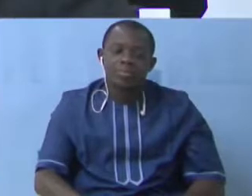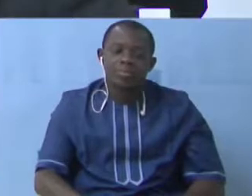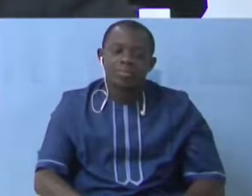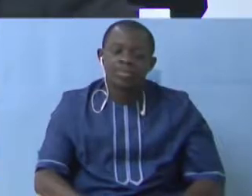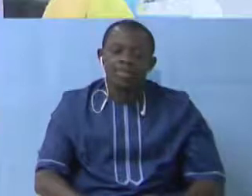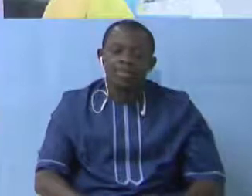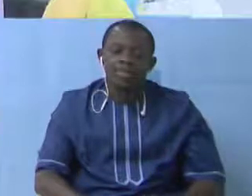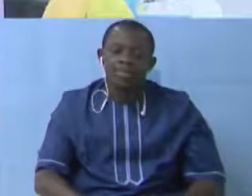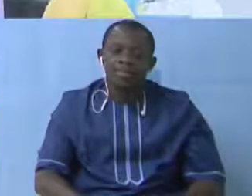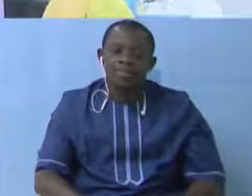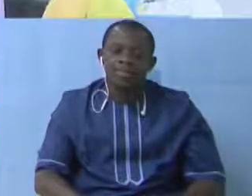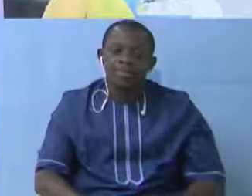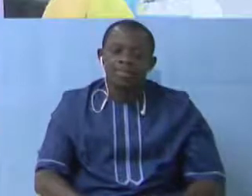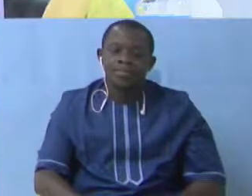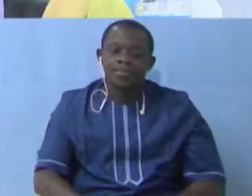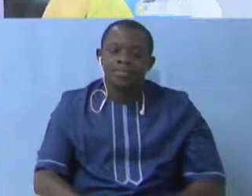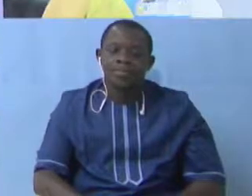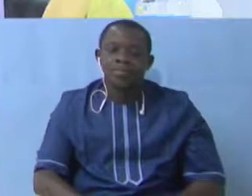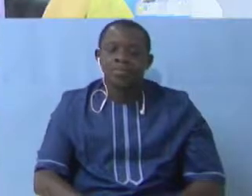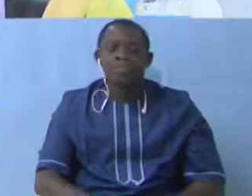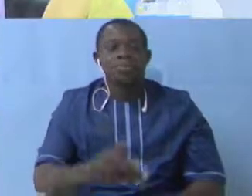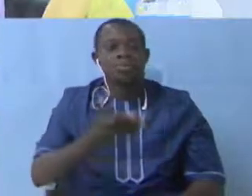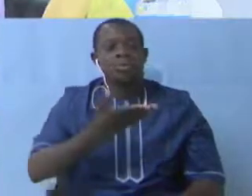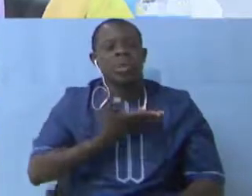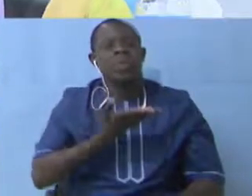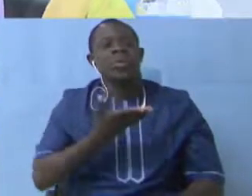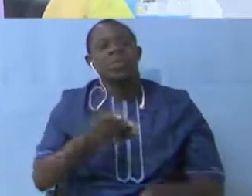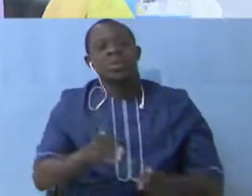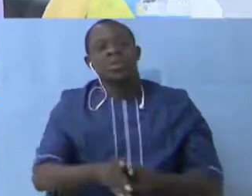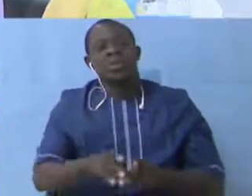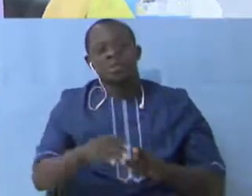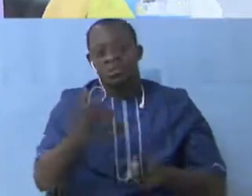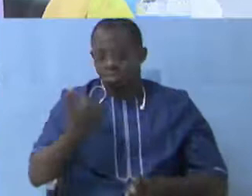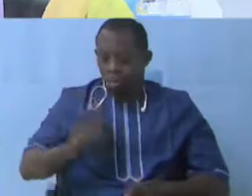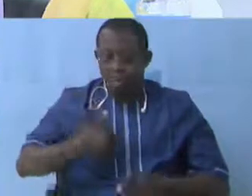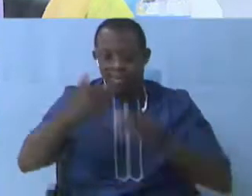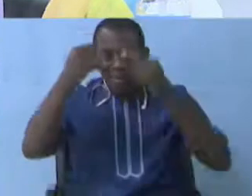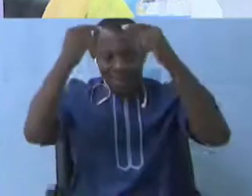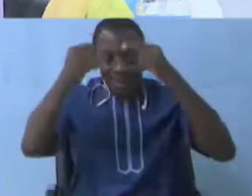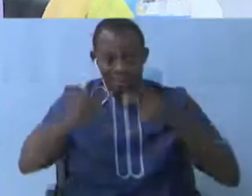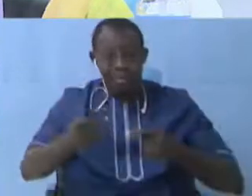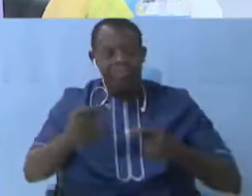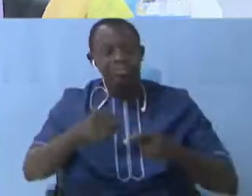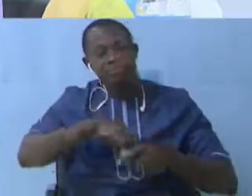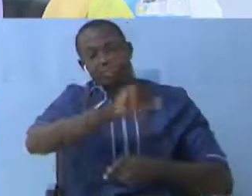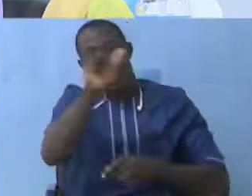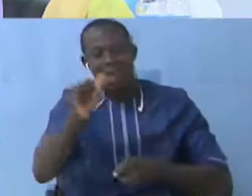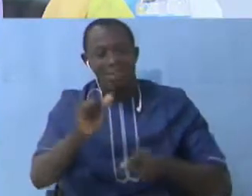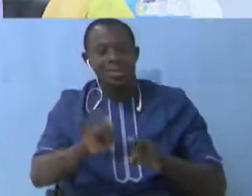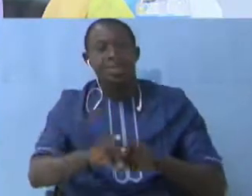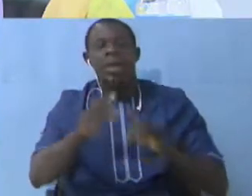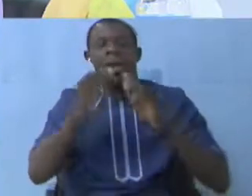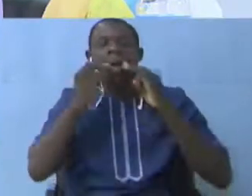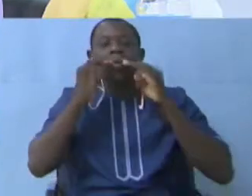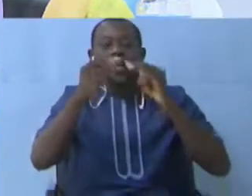then public statements and press statements.